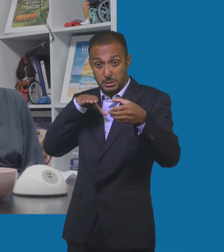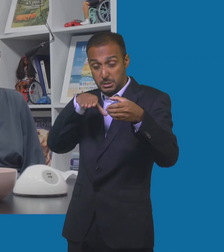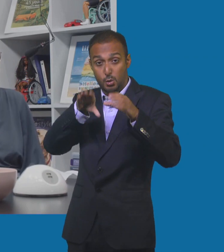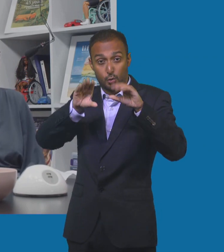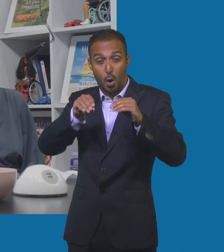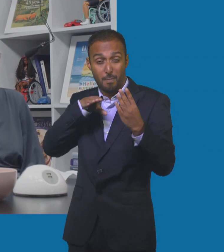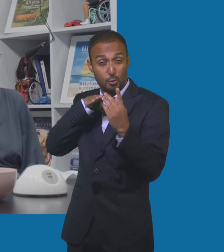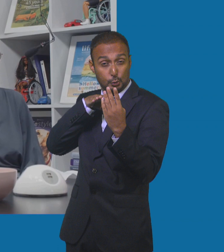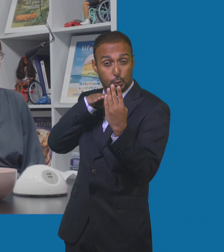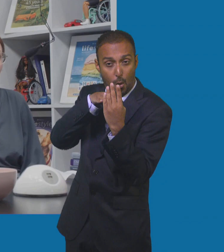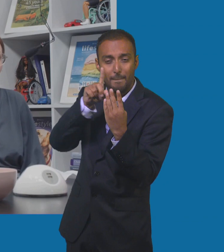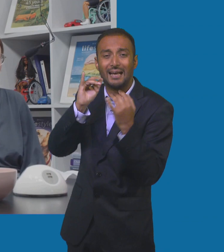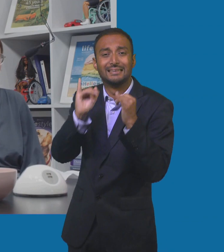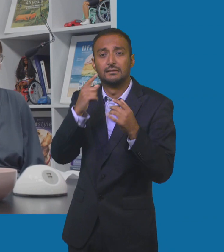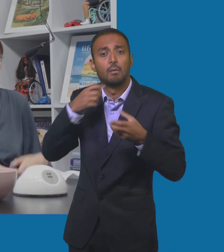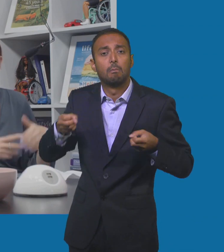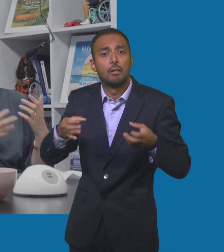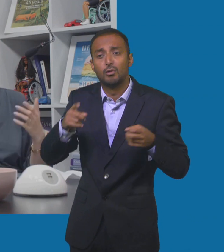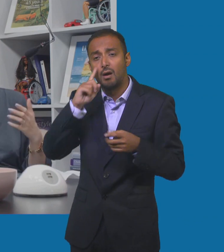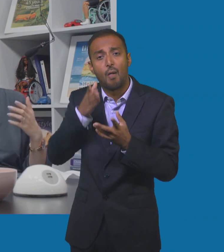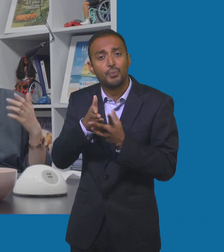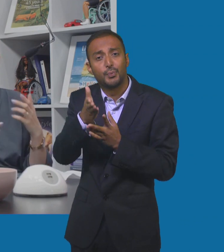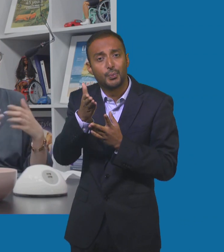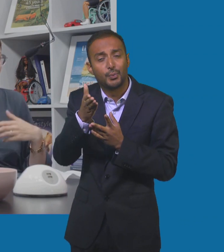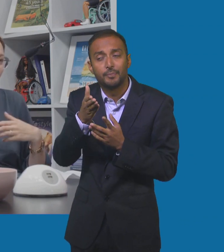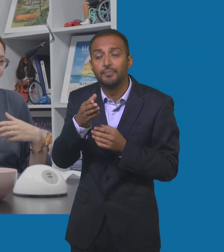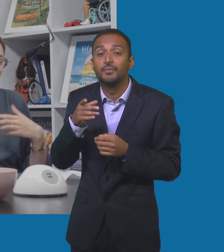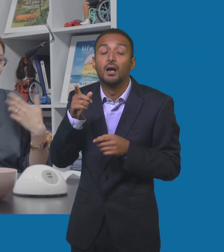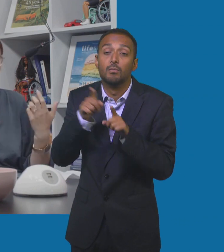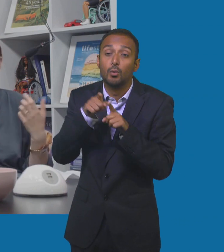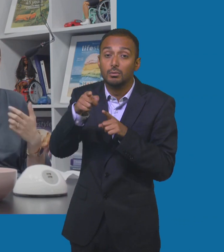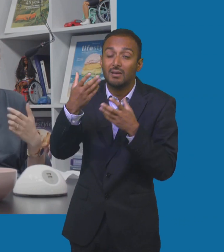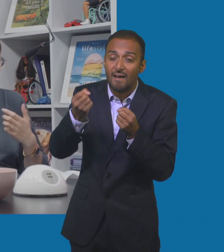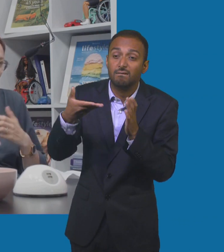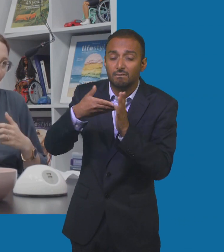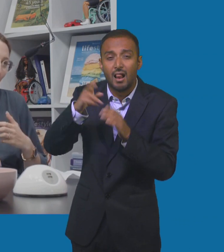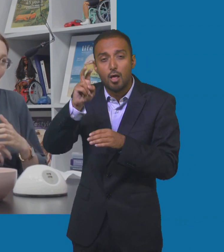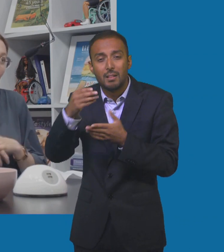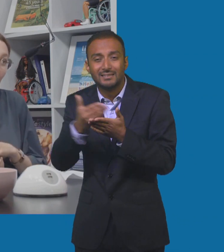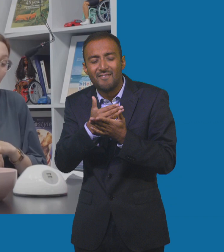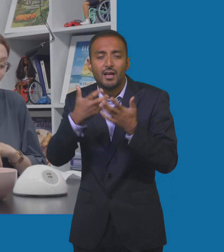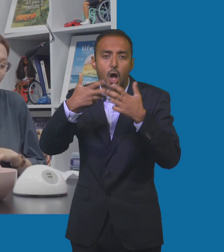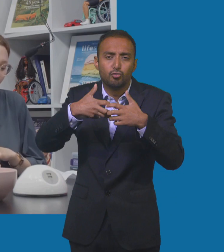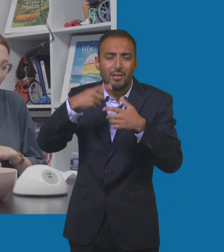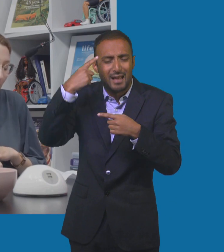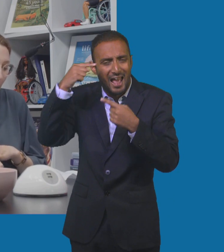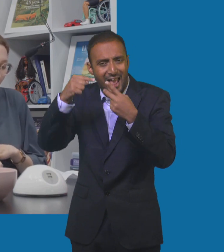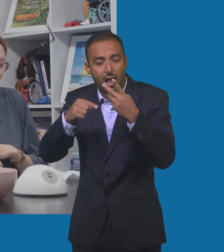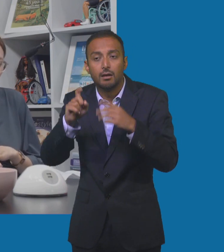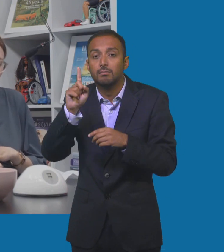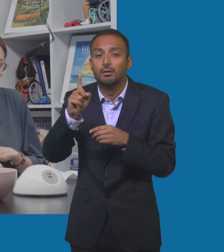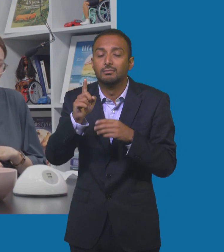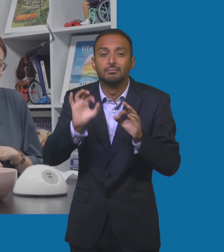them. Yeah, and a lot of these features have been put in with things like electrical safety or engineering in mind, but without ever actually thinking about the user